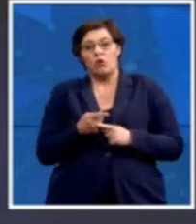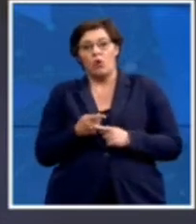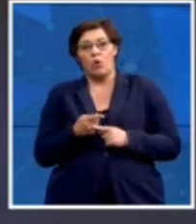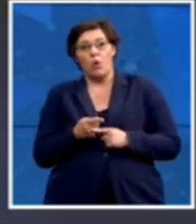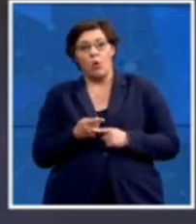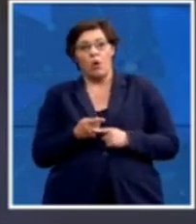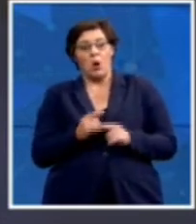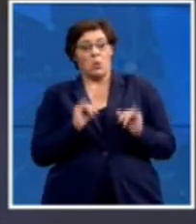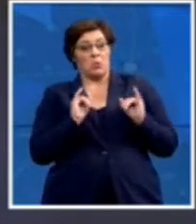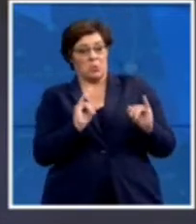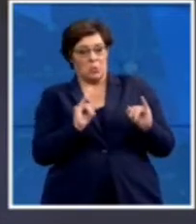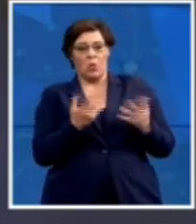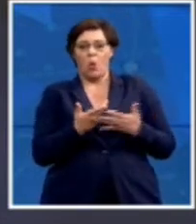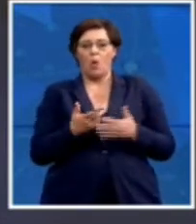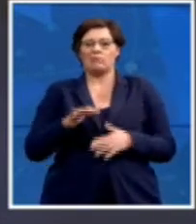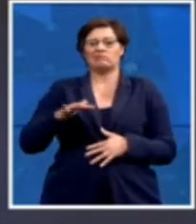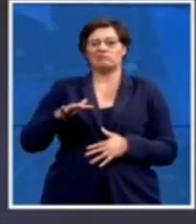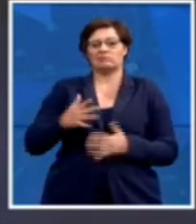Thank you.